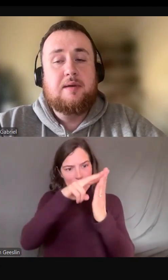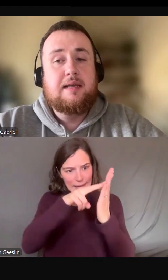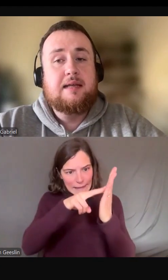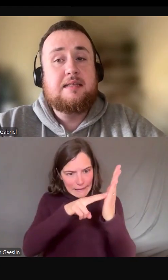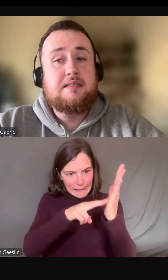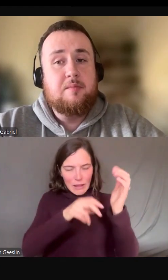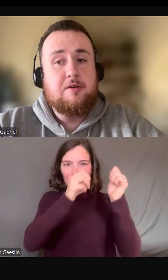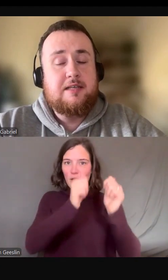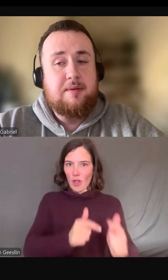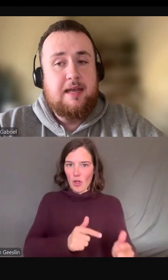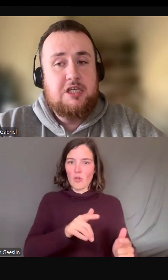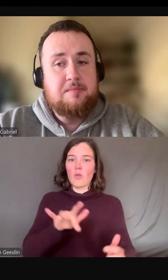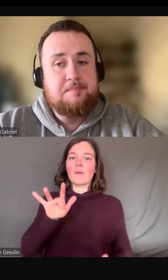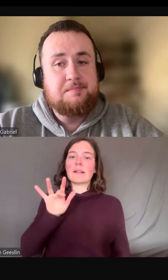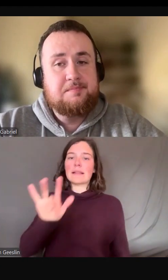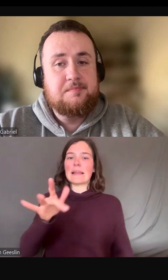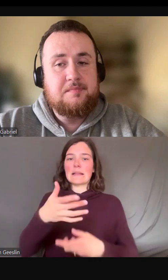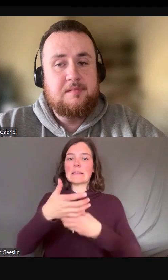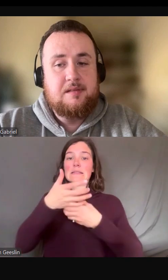So we can click the summarize page,